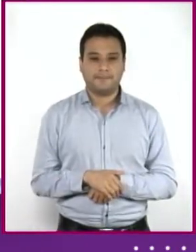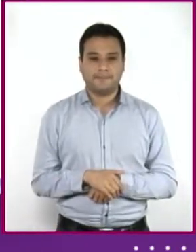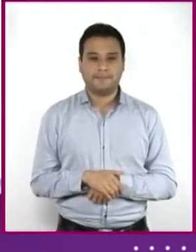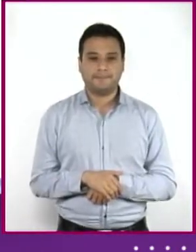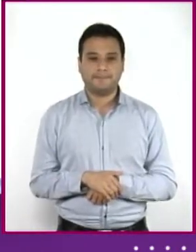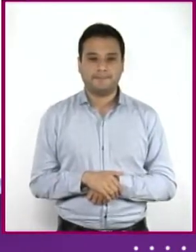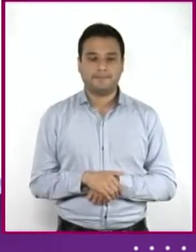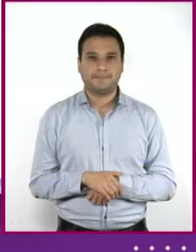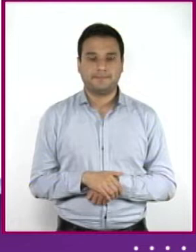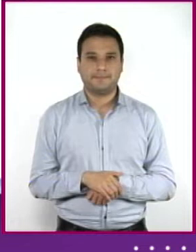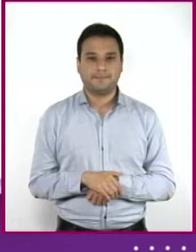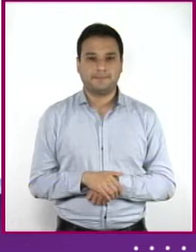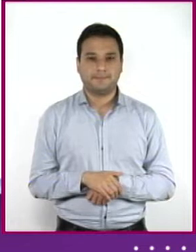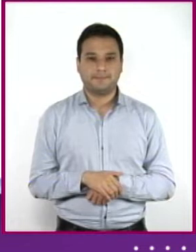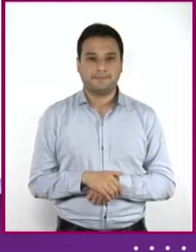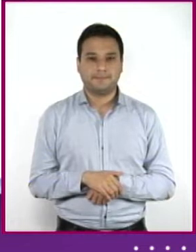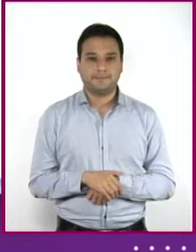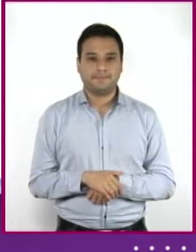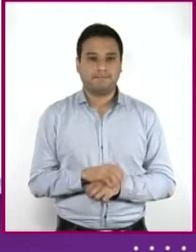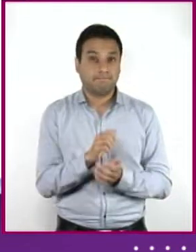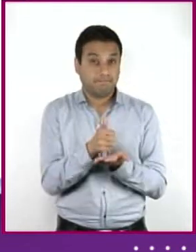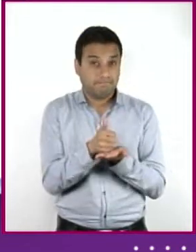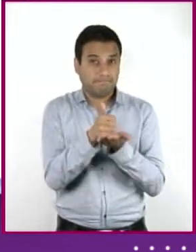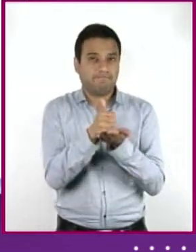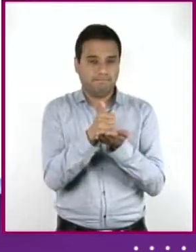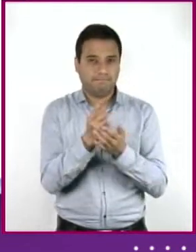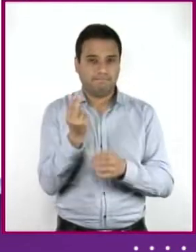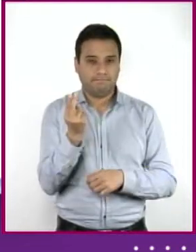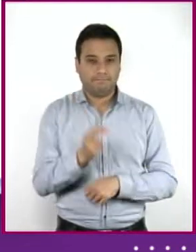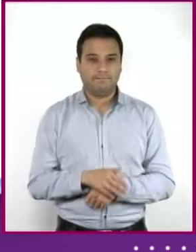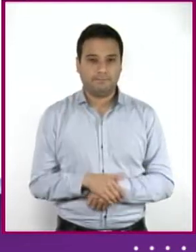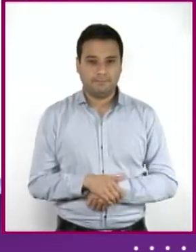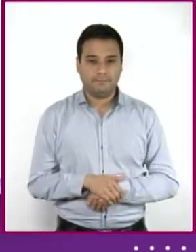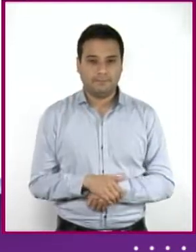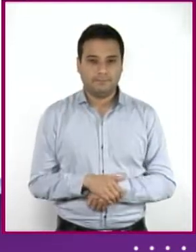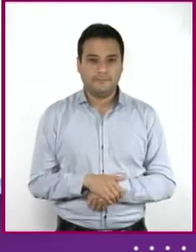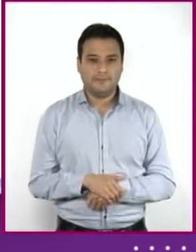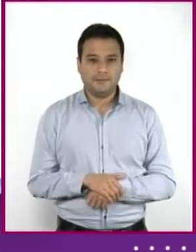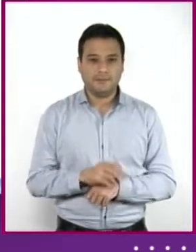We have wanted radio production assistant,